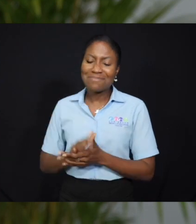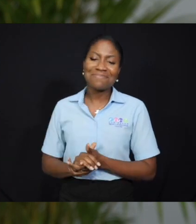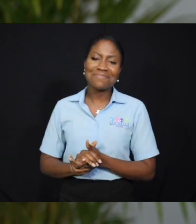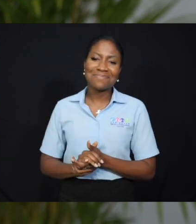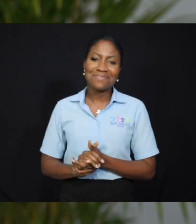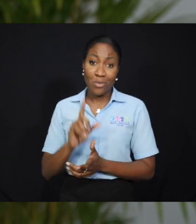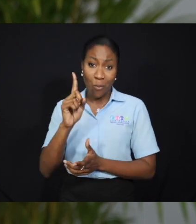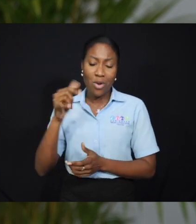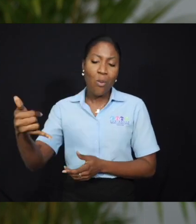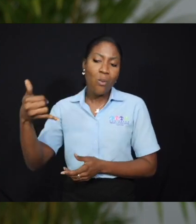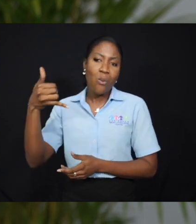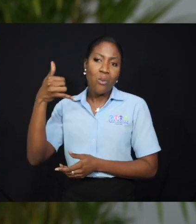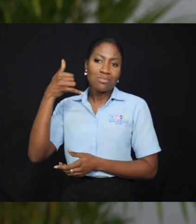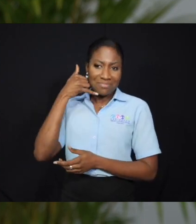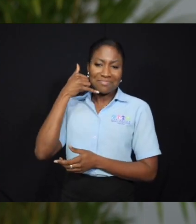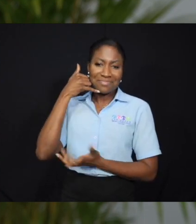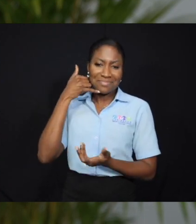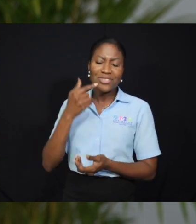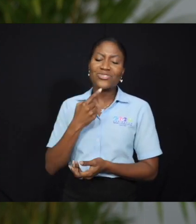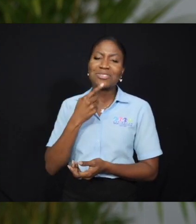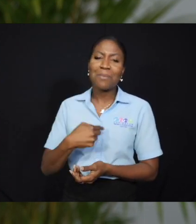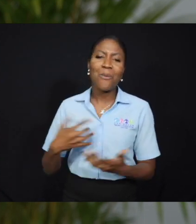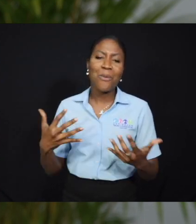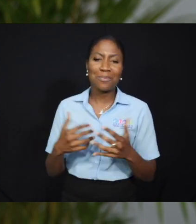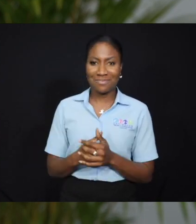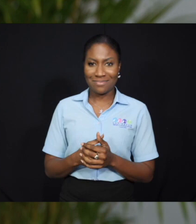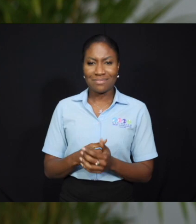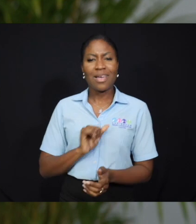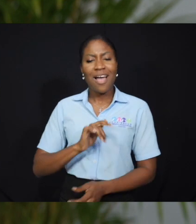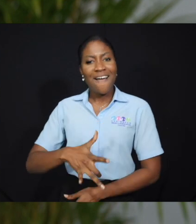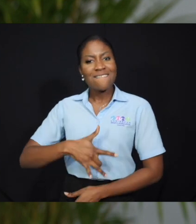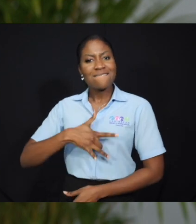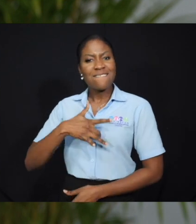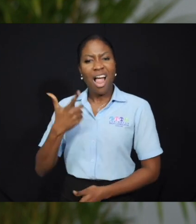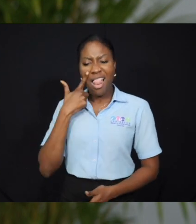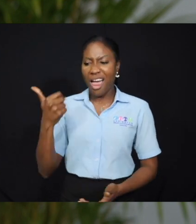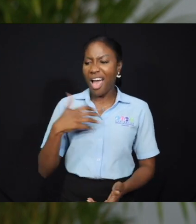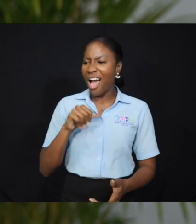One called me in earnest, and she said, you know, I'm feeling irrelevant.